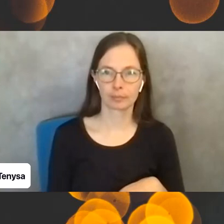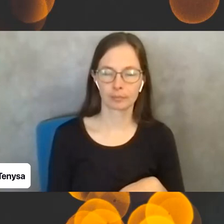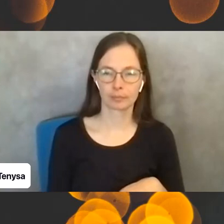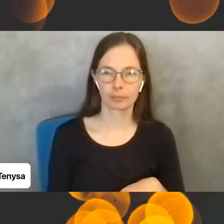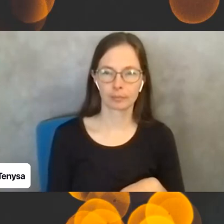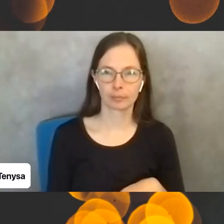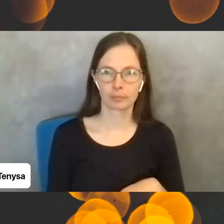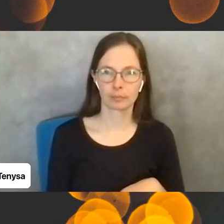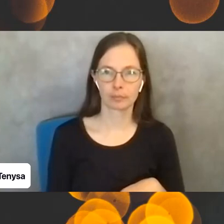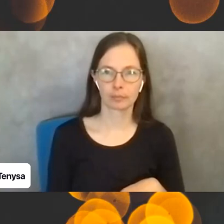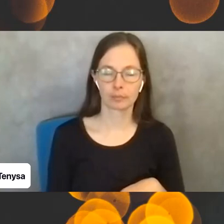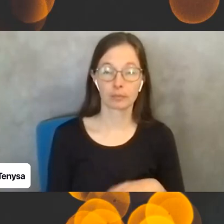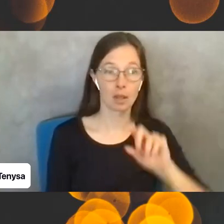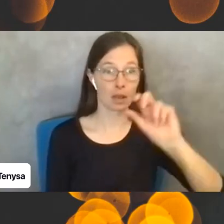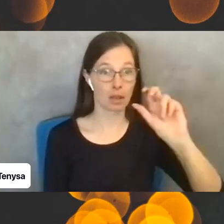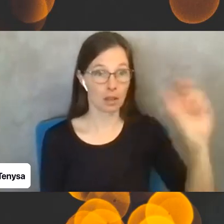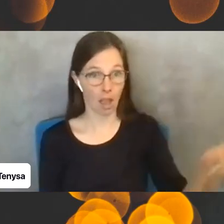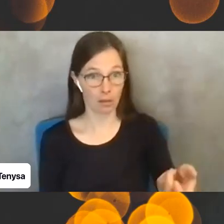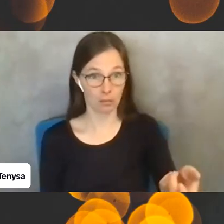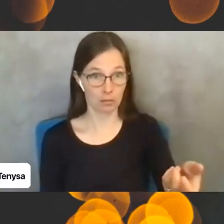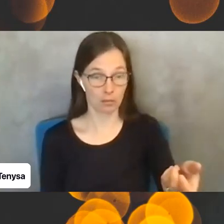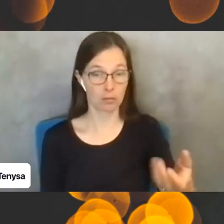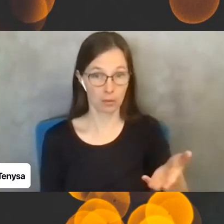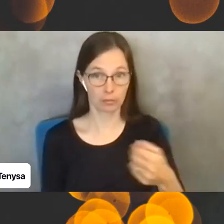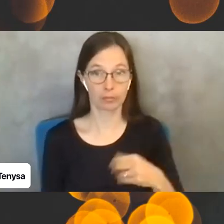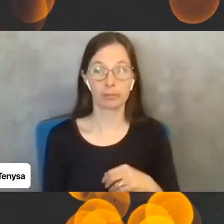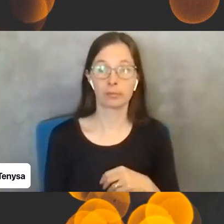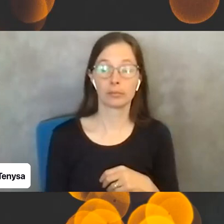So we're gonna cut right there,